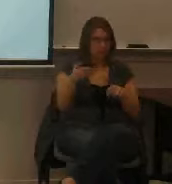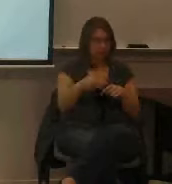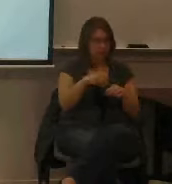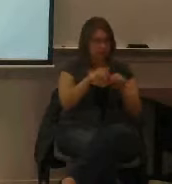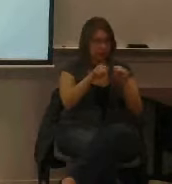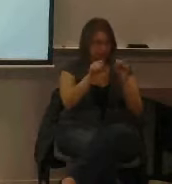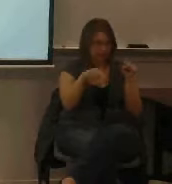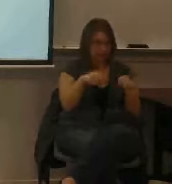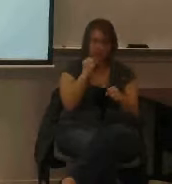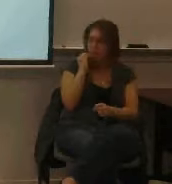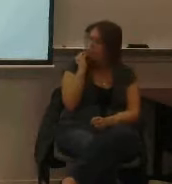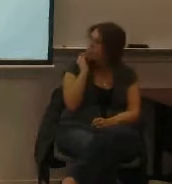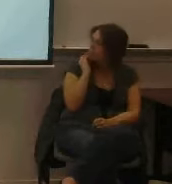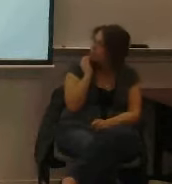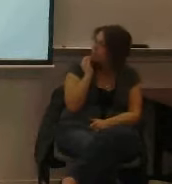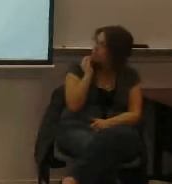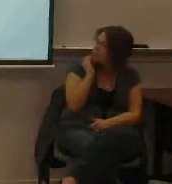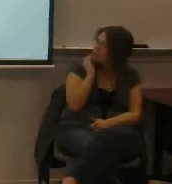system.